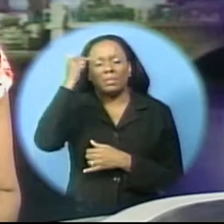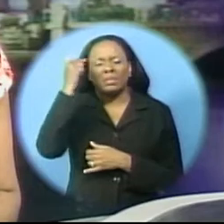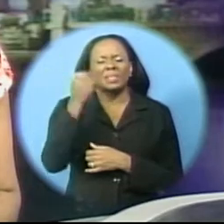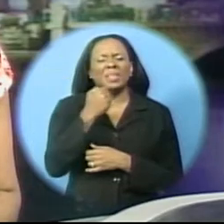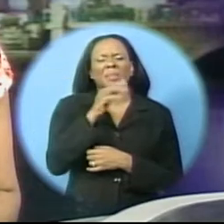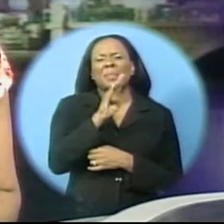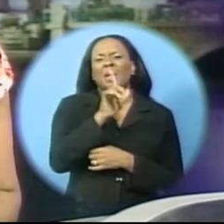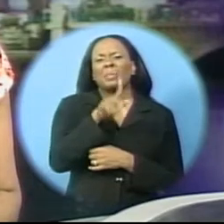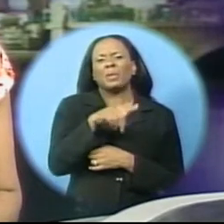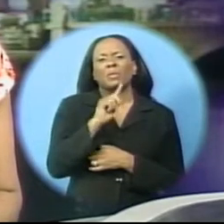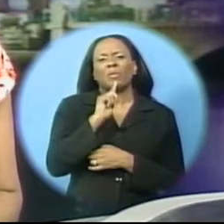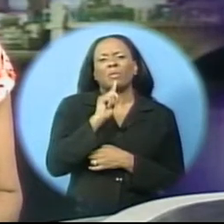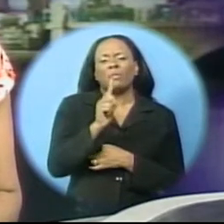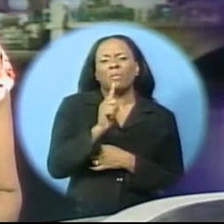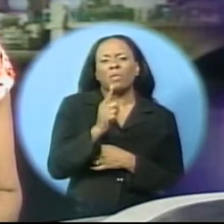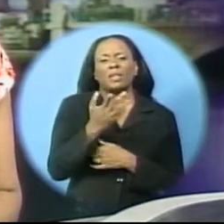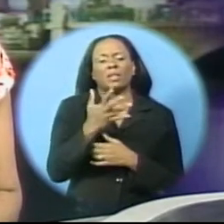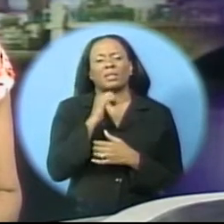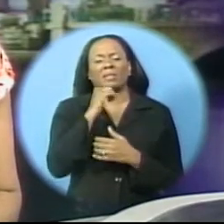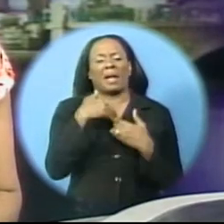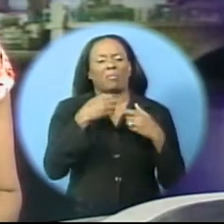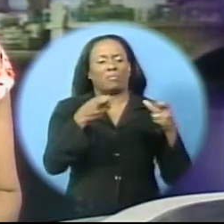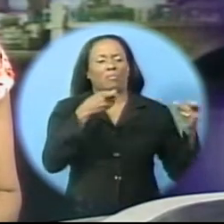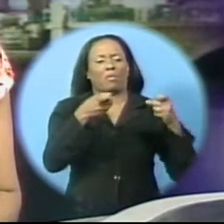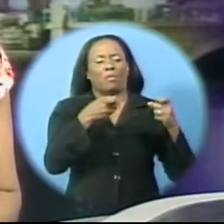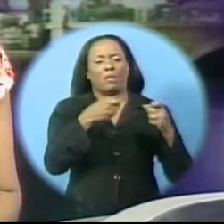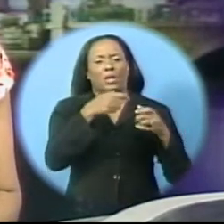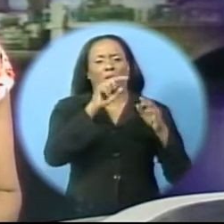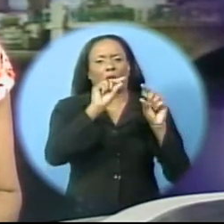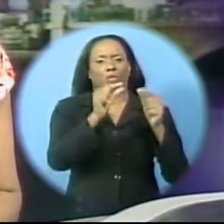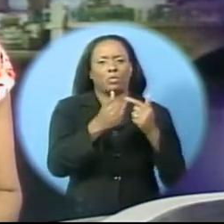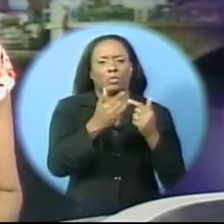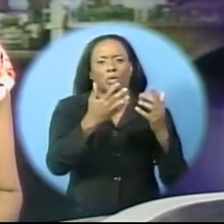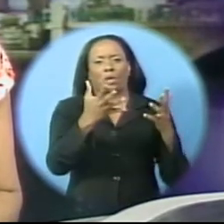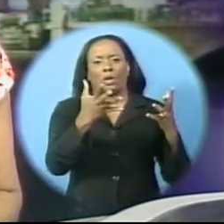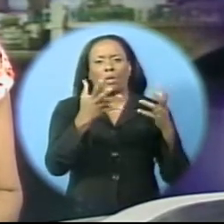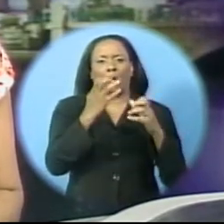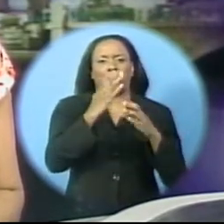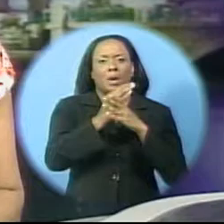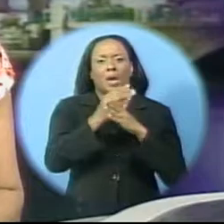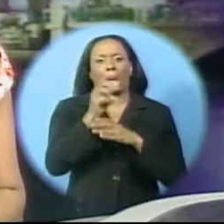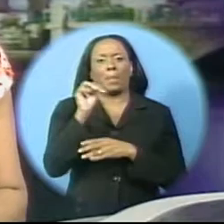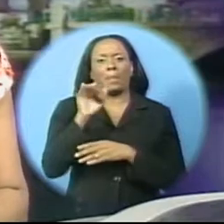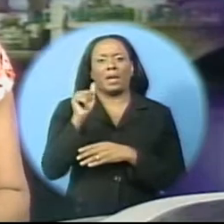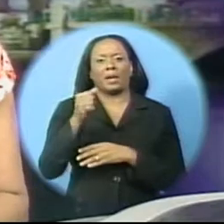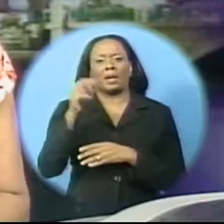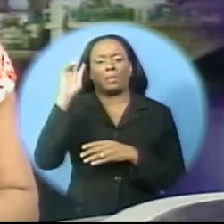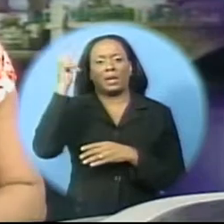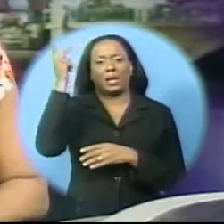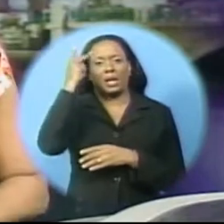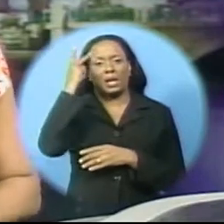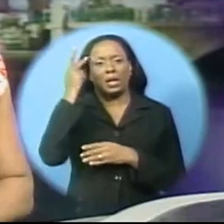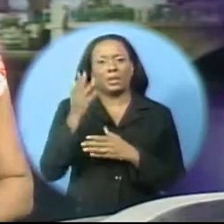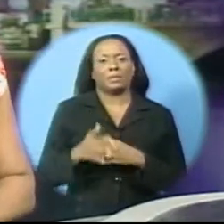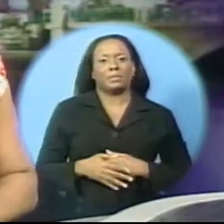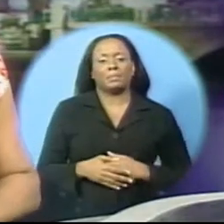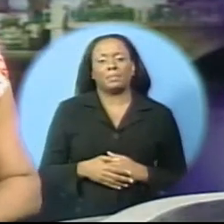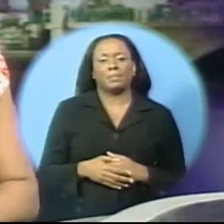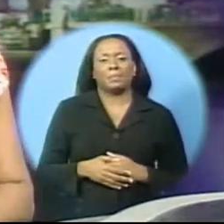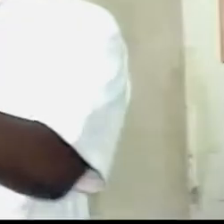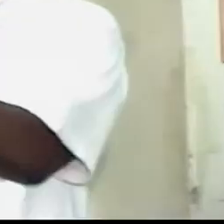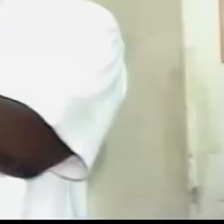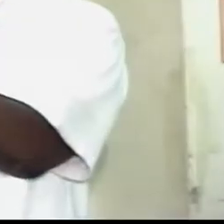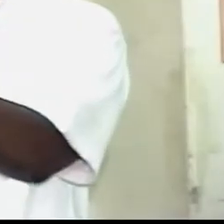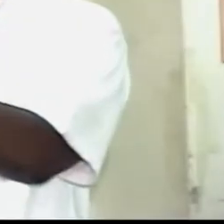about dealing with dissent within its ranks and protecting its leader Mia Mottley's fragile political fortunes.